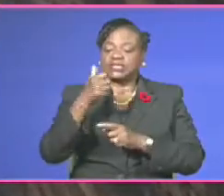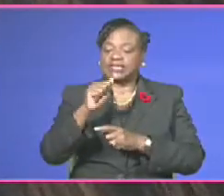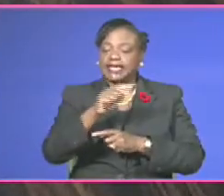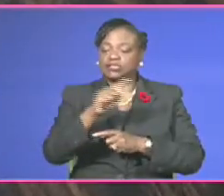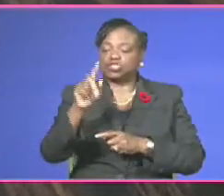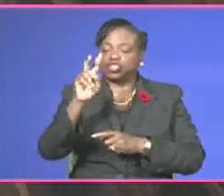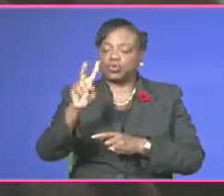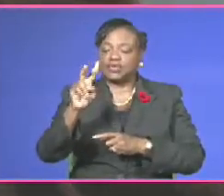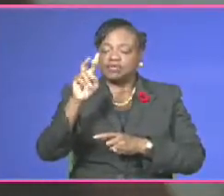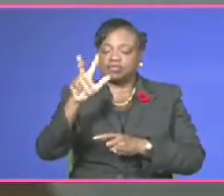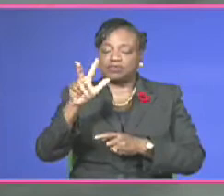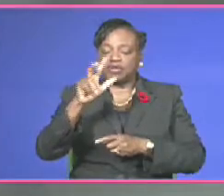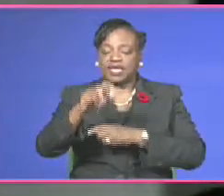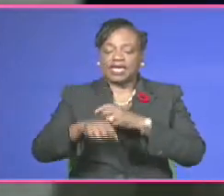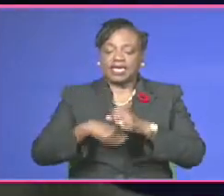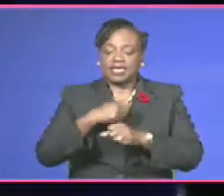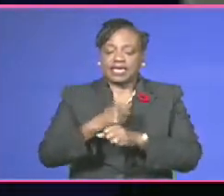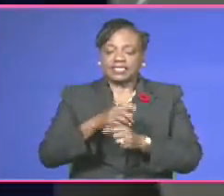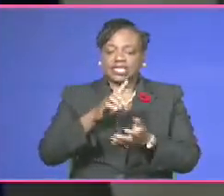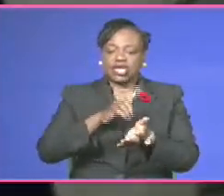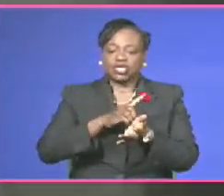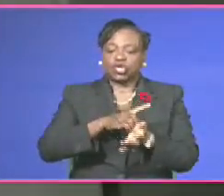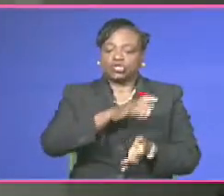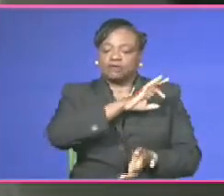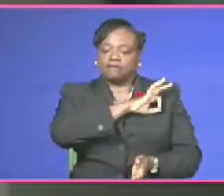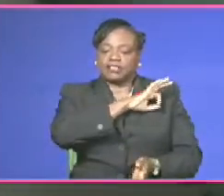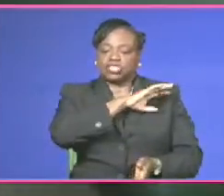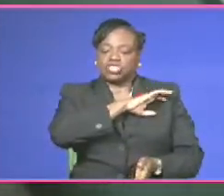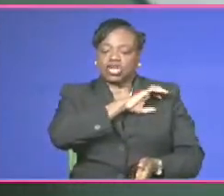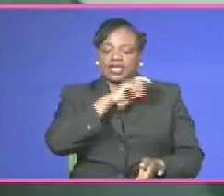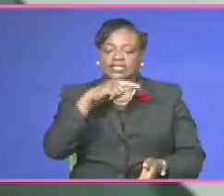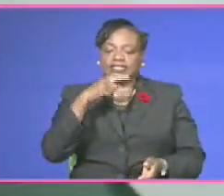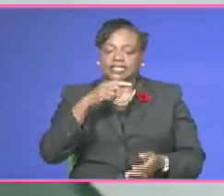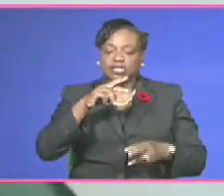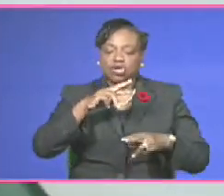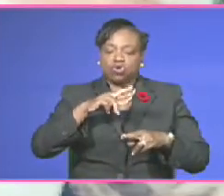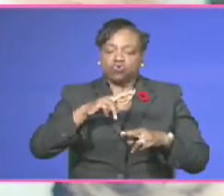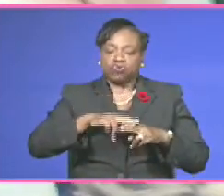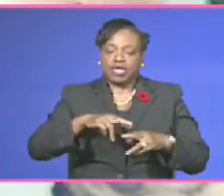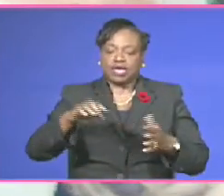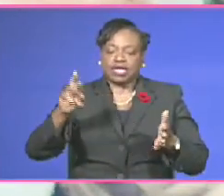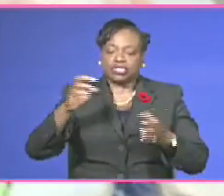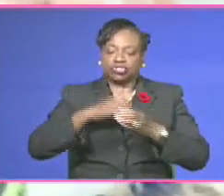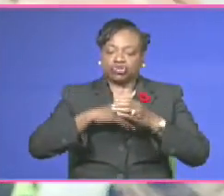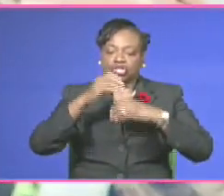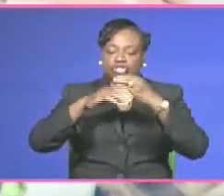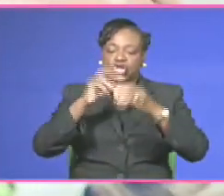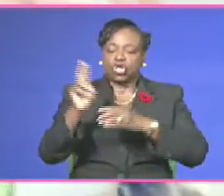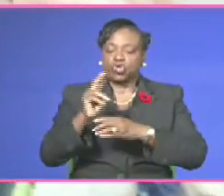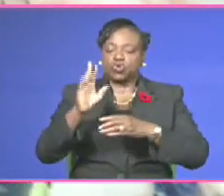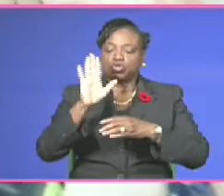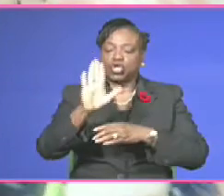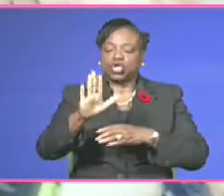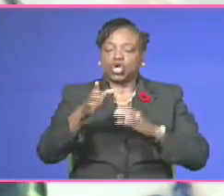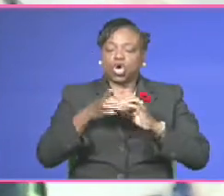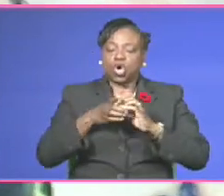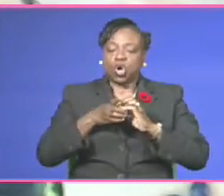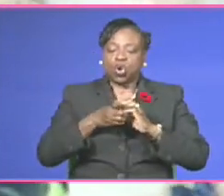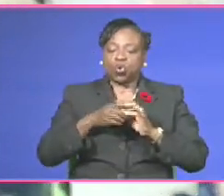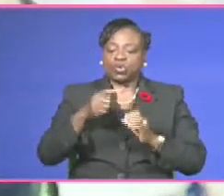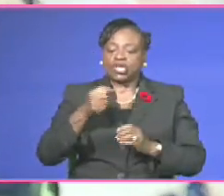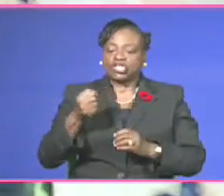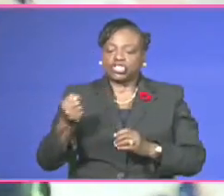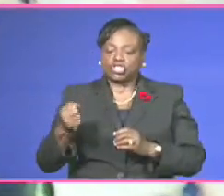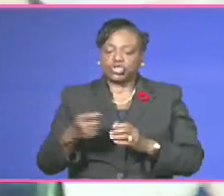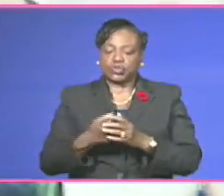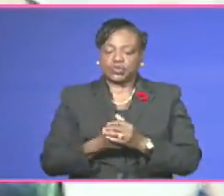years. Dr. Fitzcharles added that reconstruction usually uses your own tissue and that the abdominal tissue works best. Now, it's